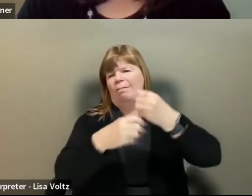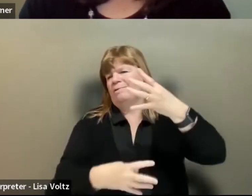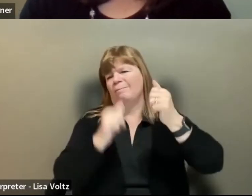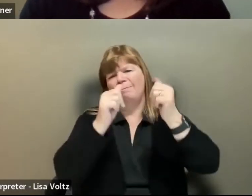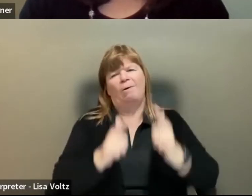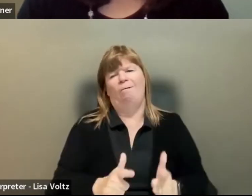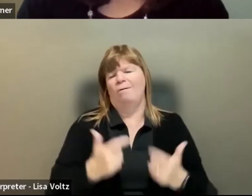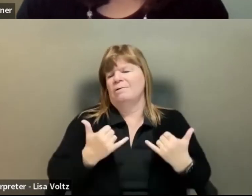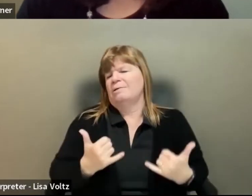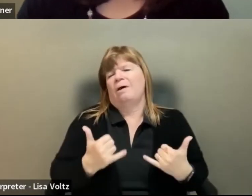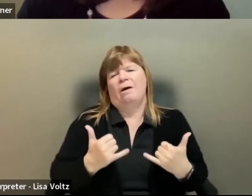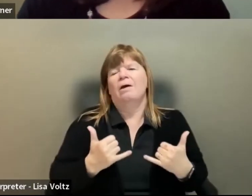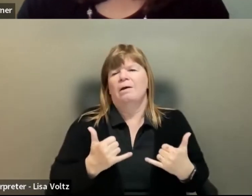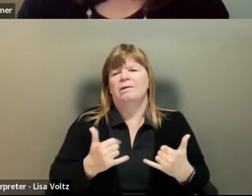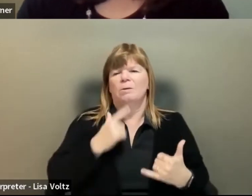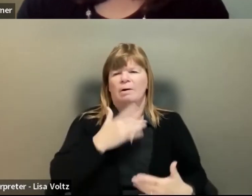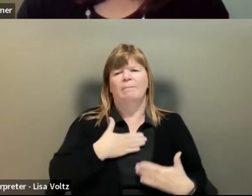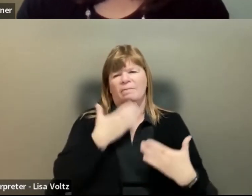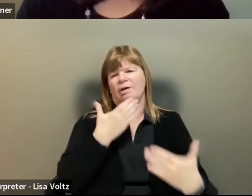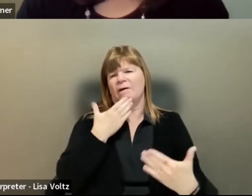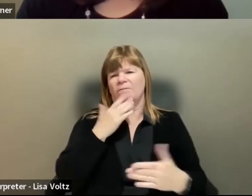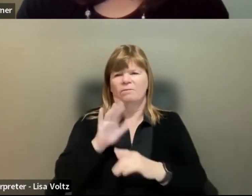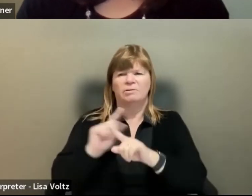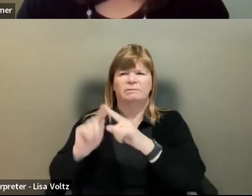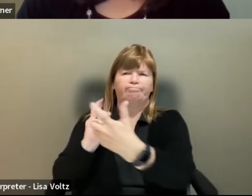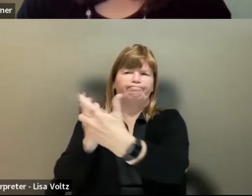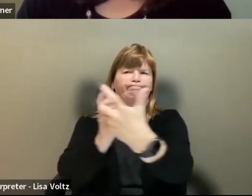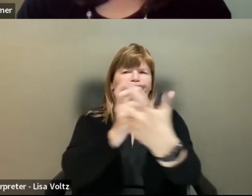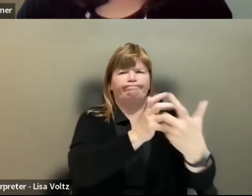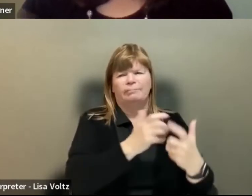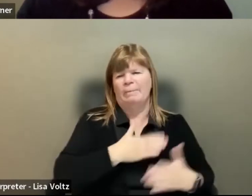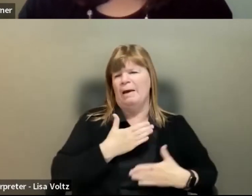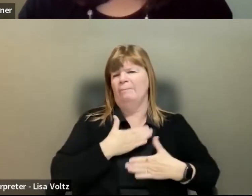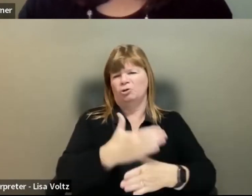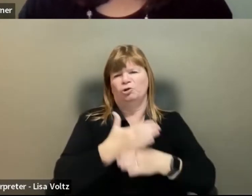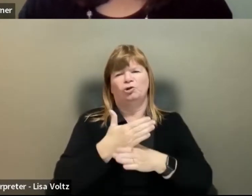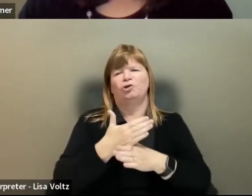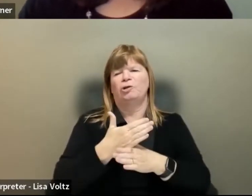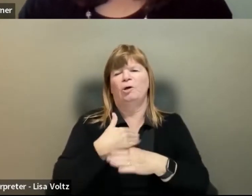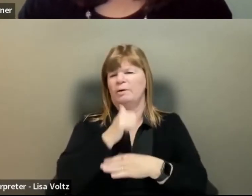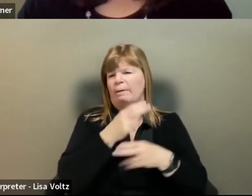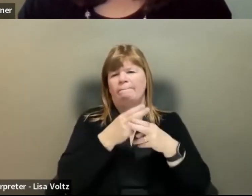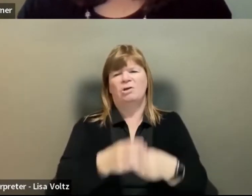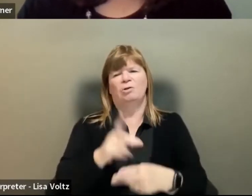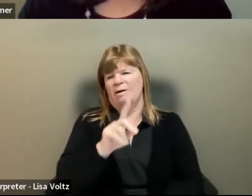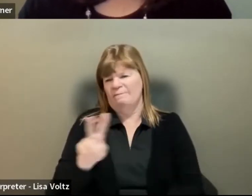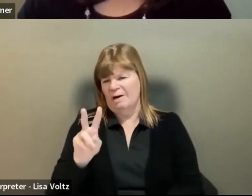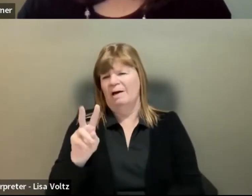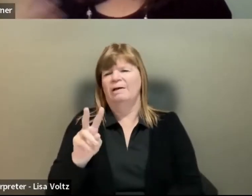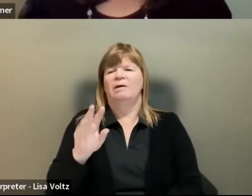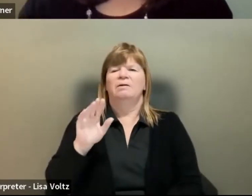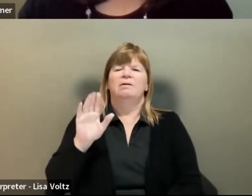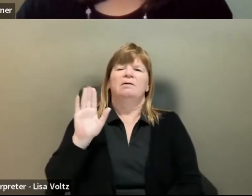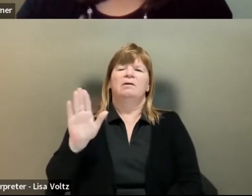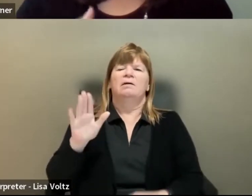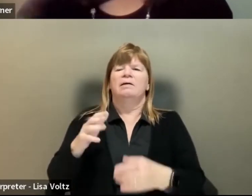possibly today. So I'm very thankful for those partnerships and we'll be glad to share. We didn't mention domestic violence, either intimate partner